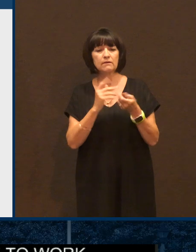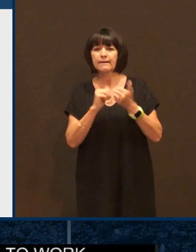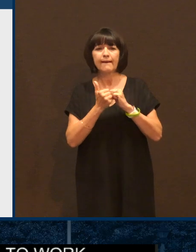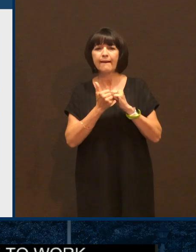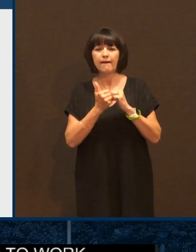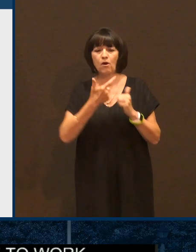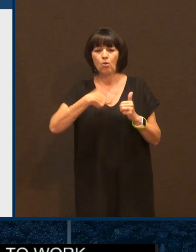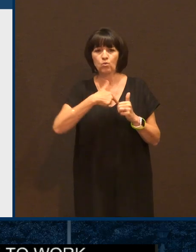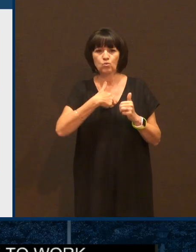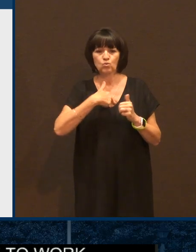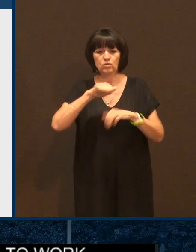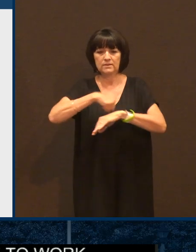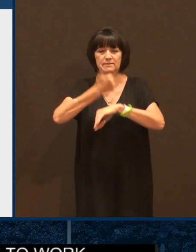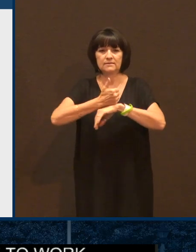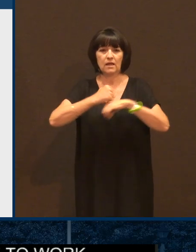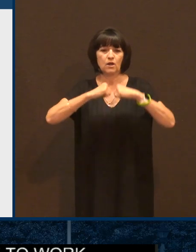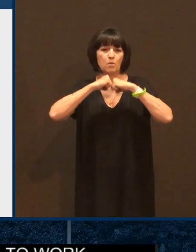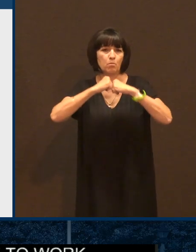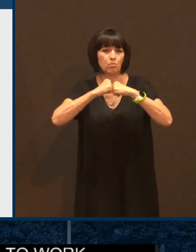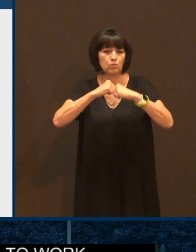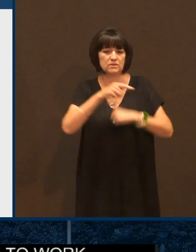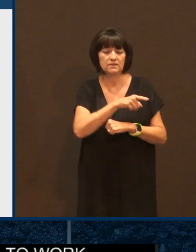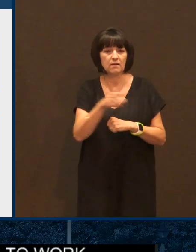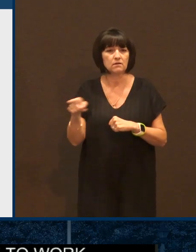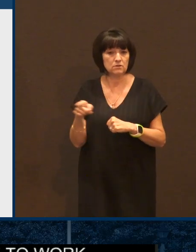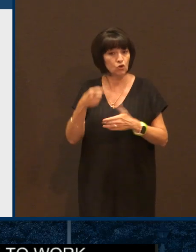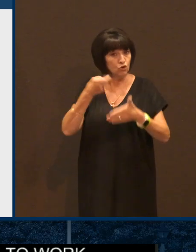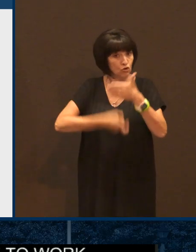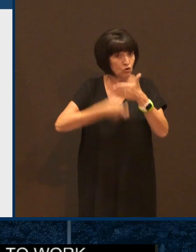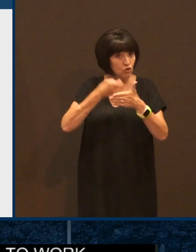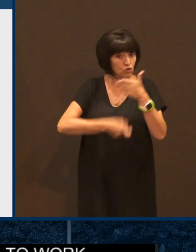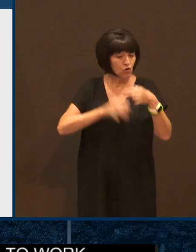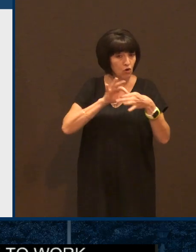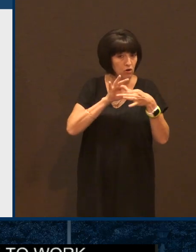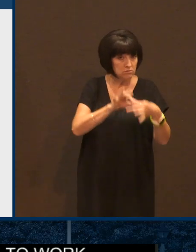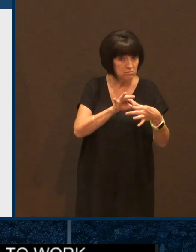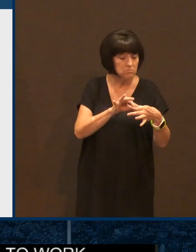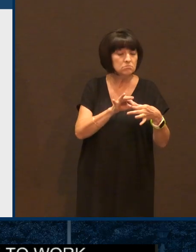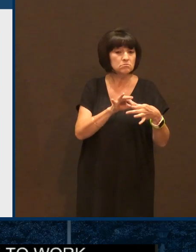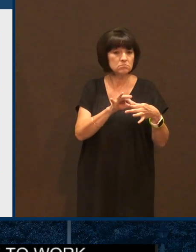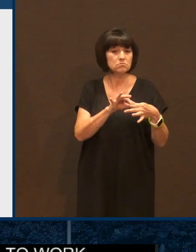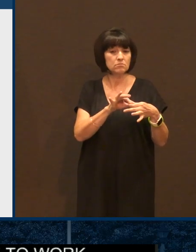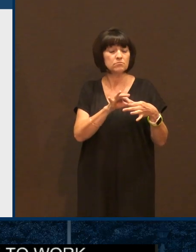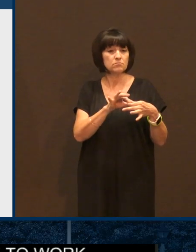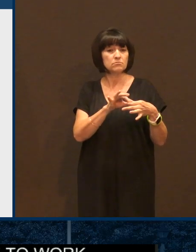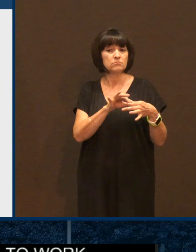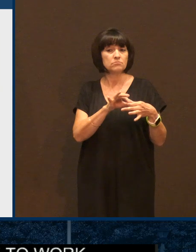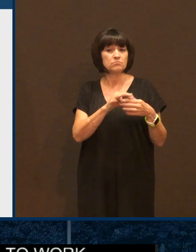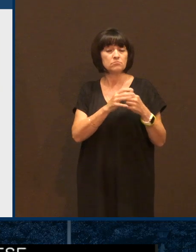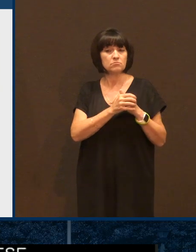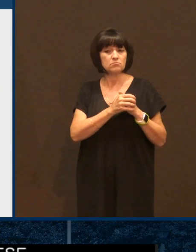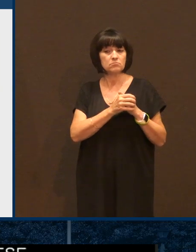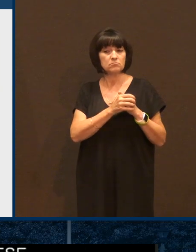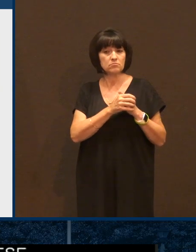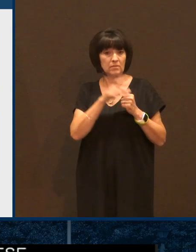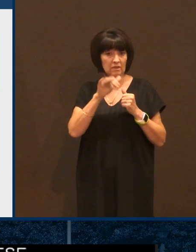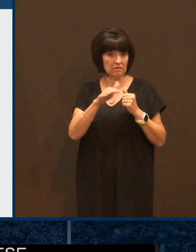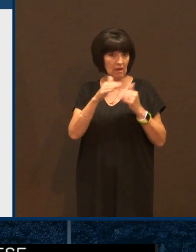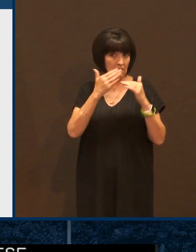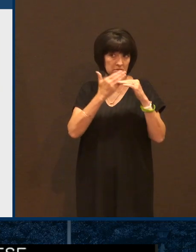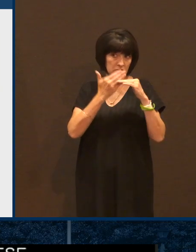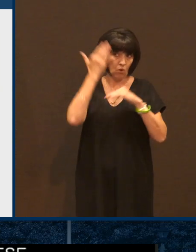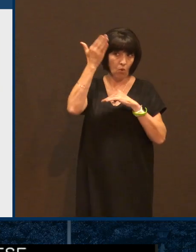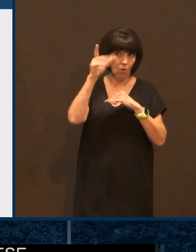protective measures and what the cost of that might be if it's over and above this $50+